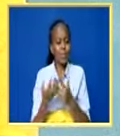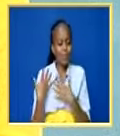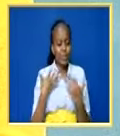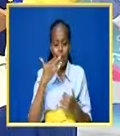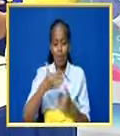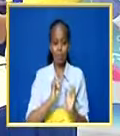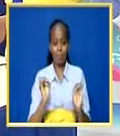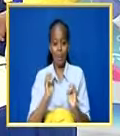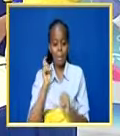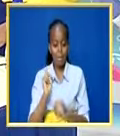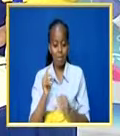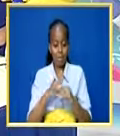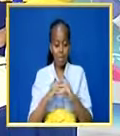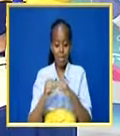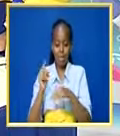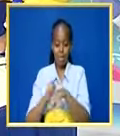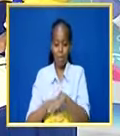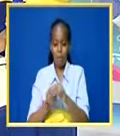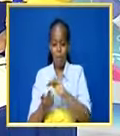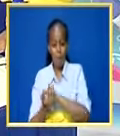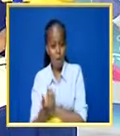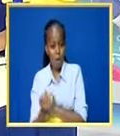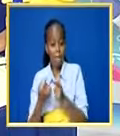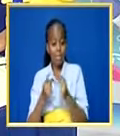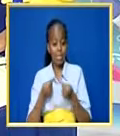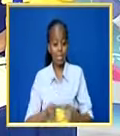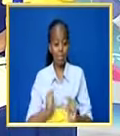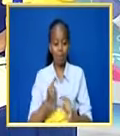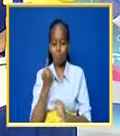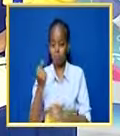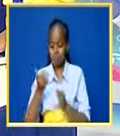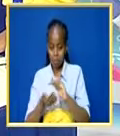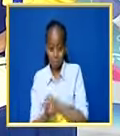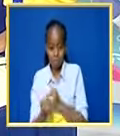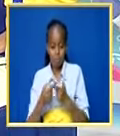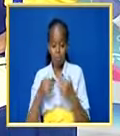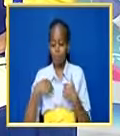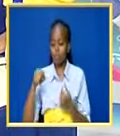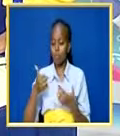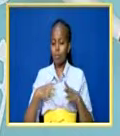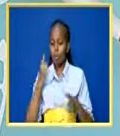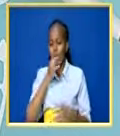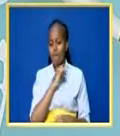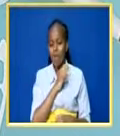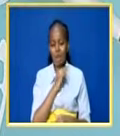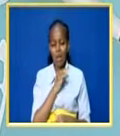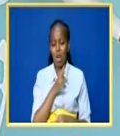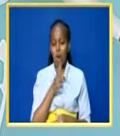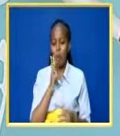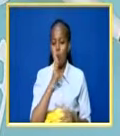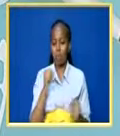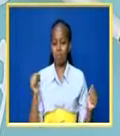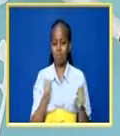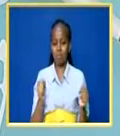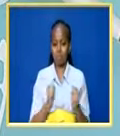you should look for a time. Is it morning? But you should shower at least every morning. Mm. But there are those who fear cold water and say,